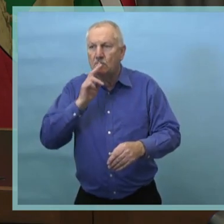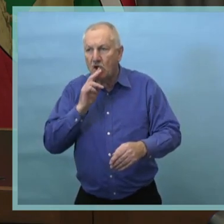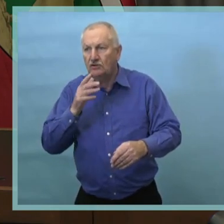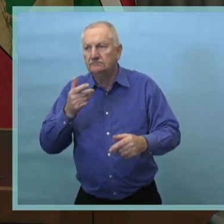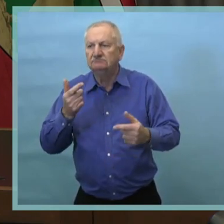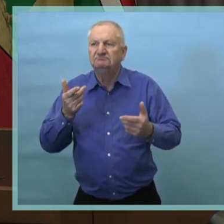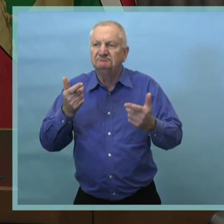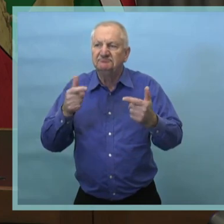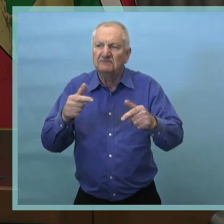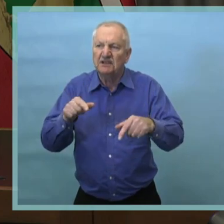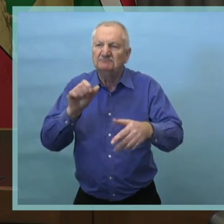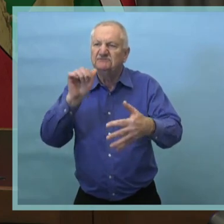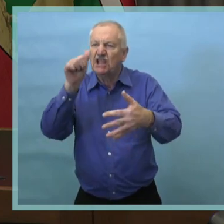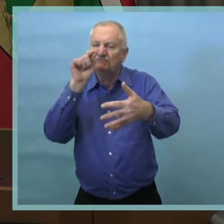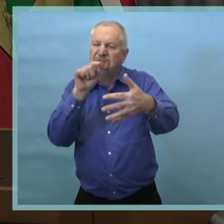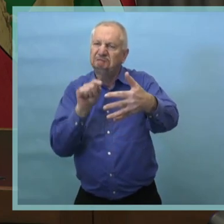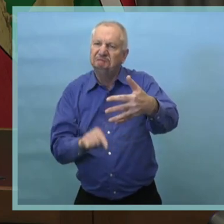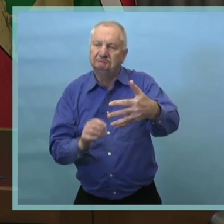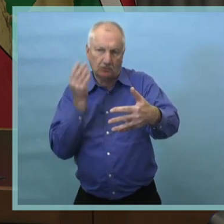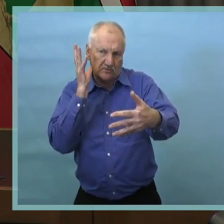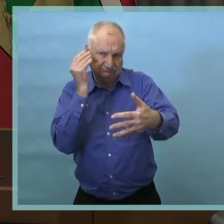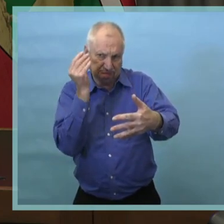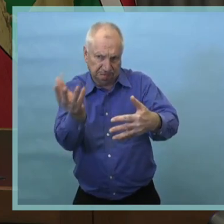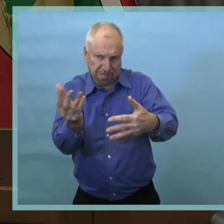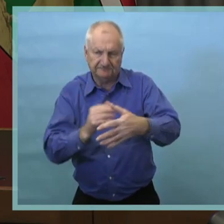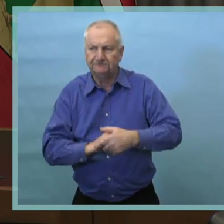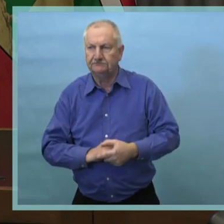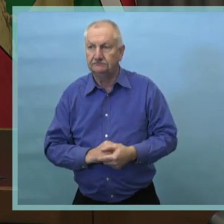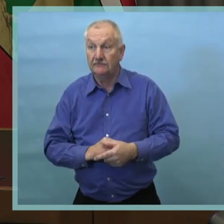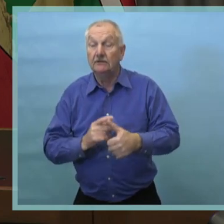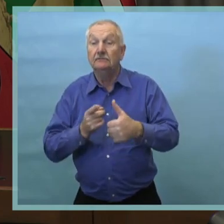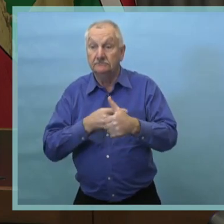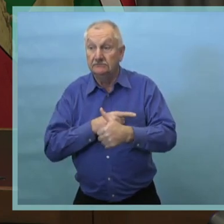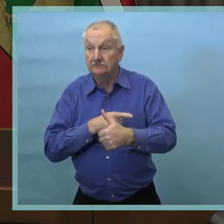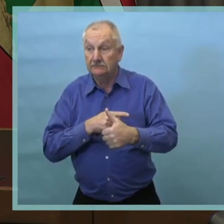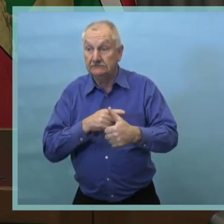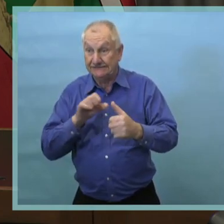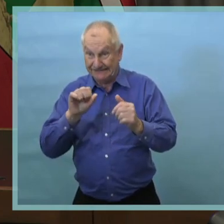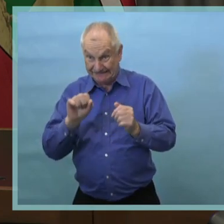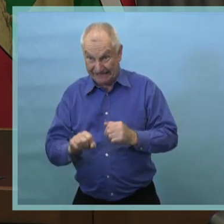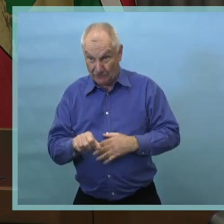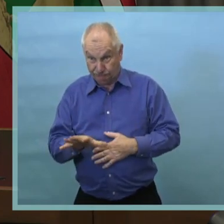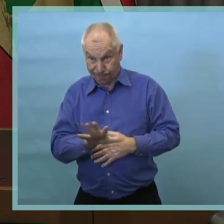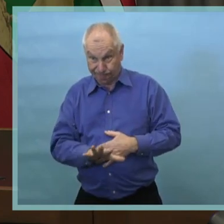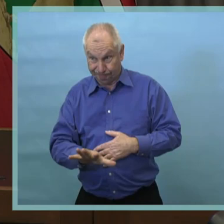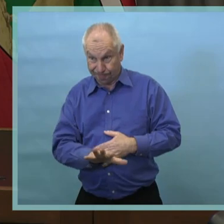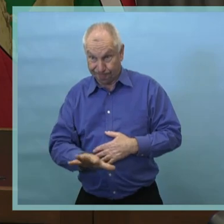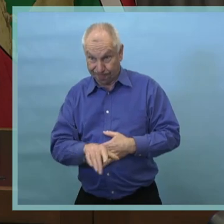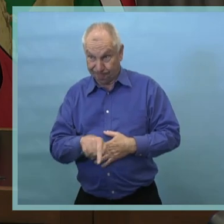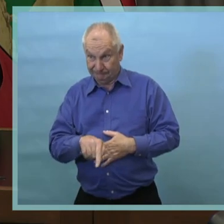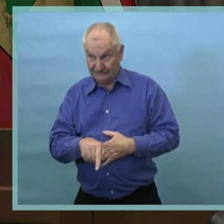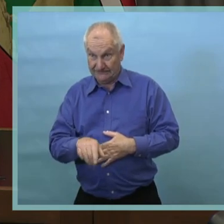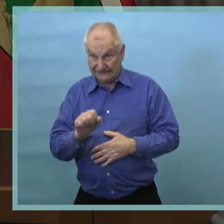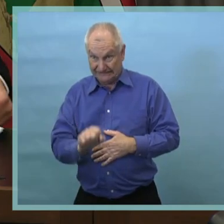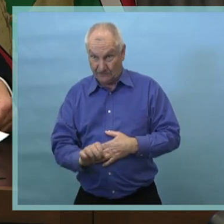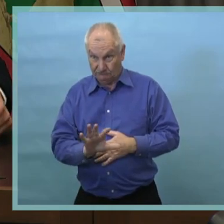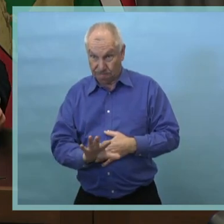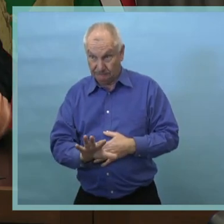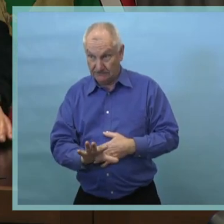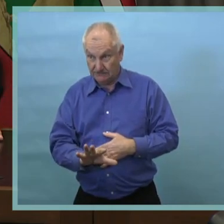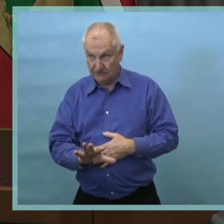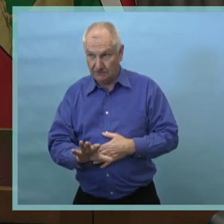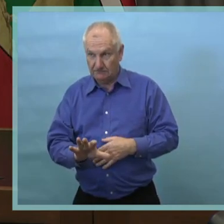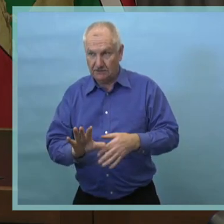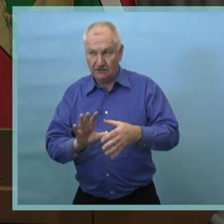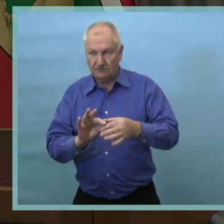about. So I'll start with our most southerly point and start talking about